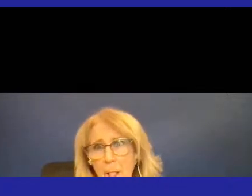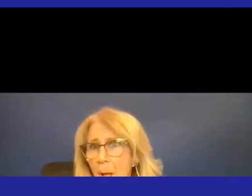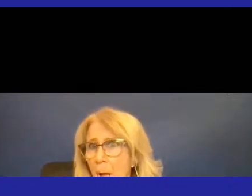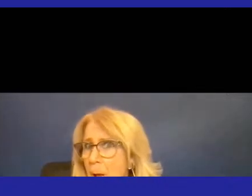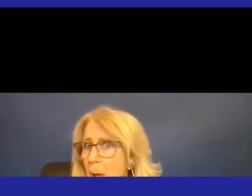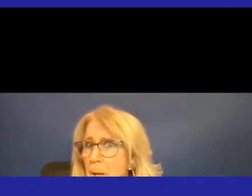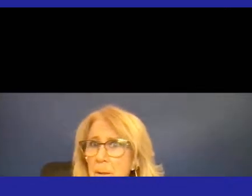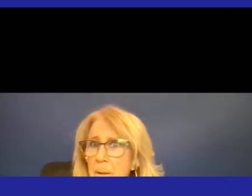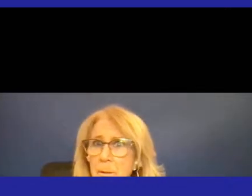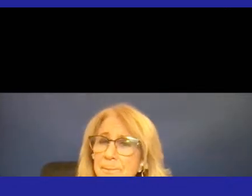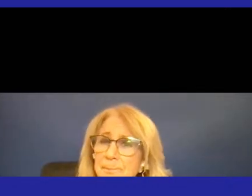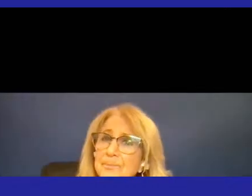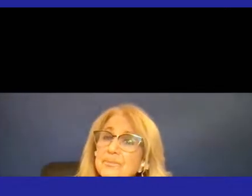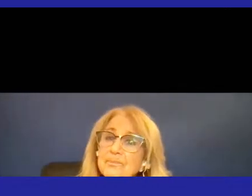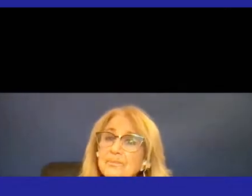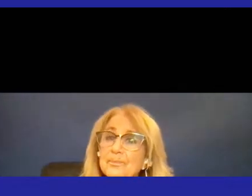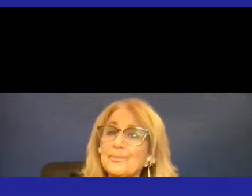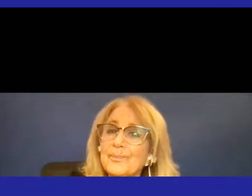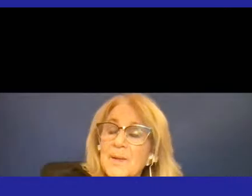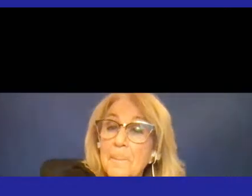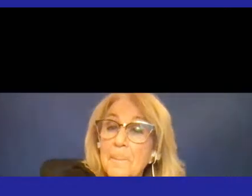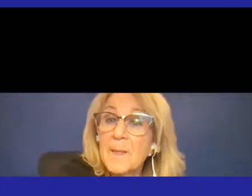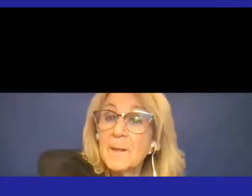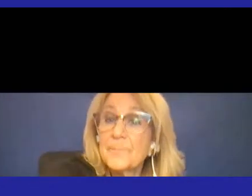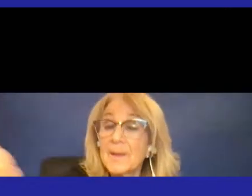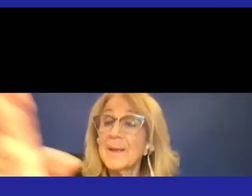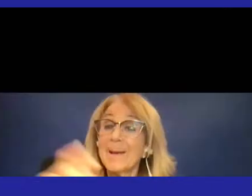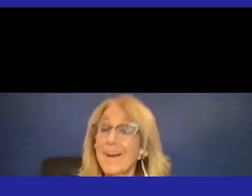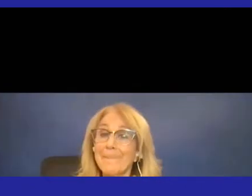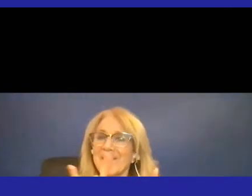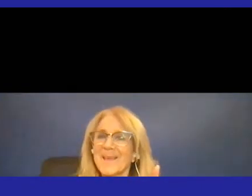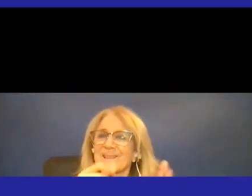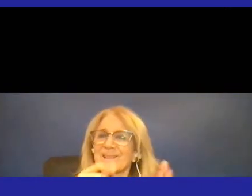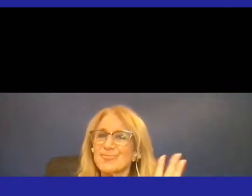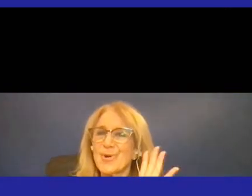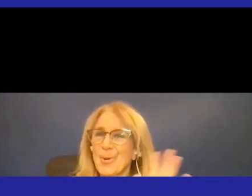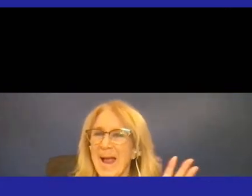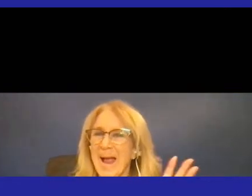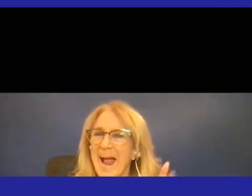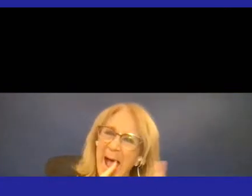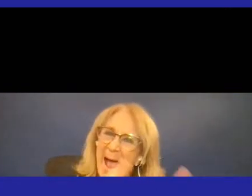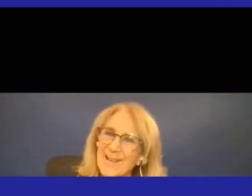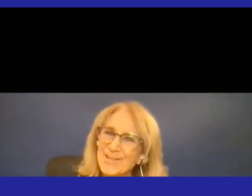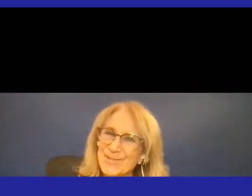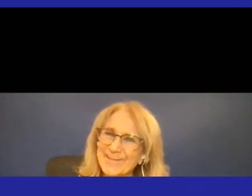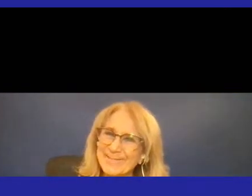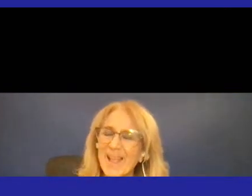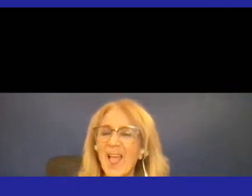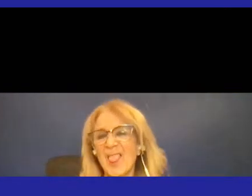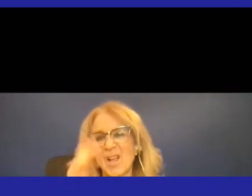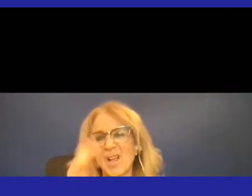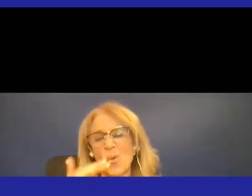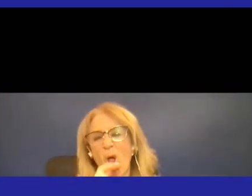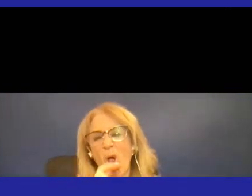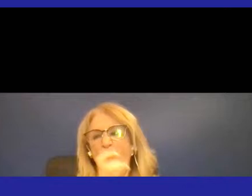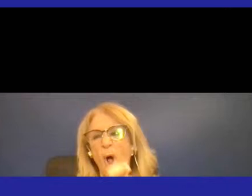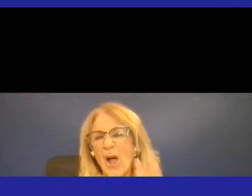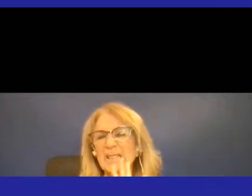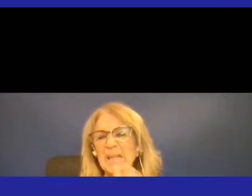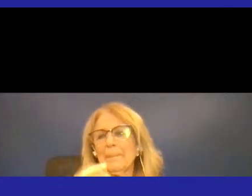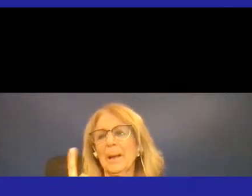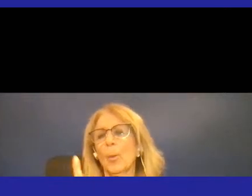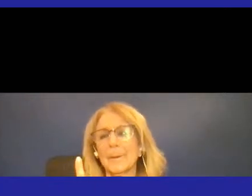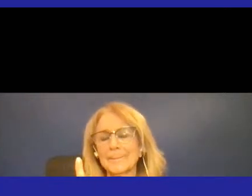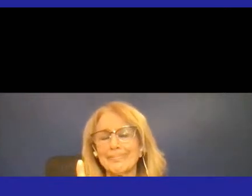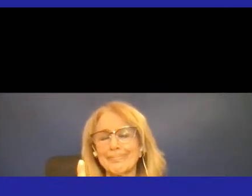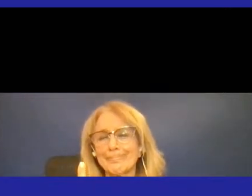But that doesn't require that I answer anything. Yeah, so that's why it's so hard to pick one. But I think we're